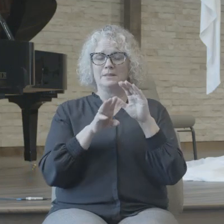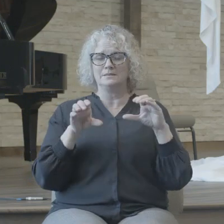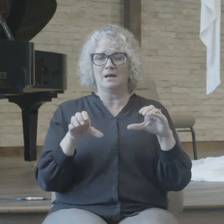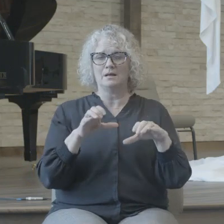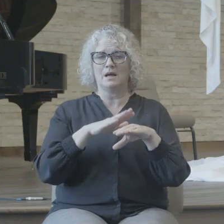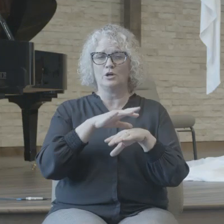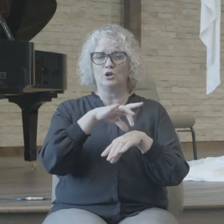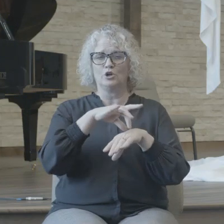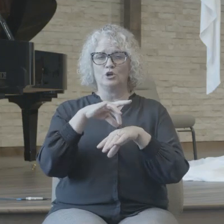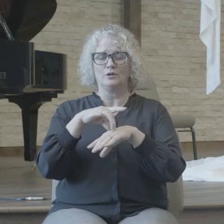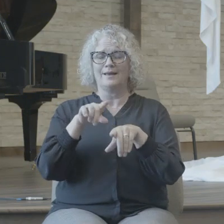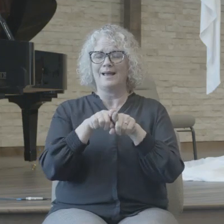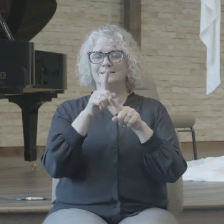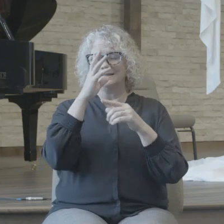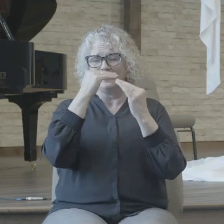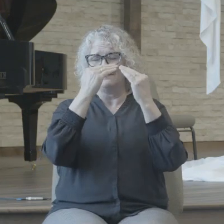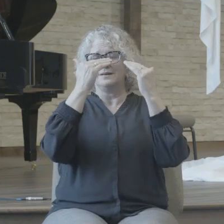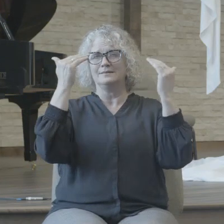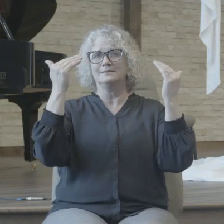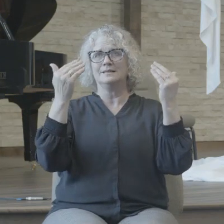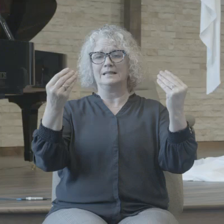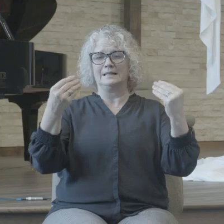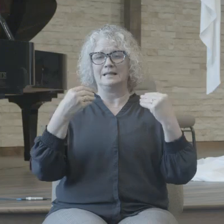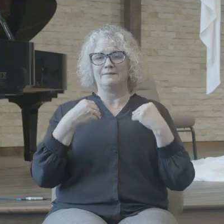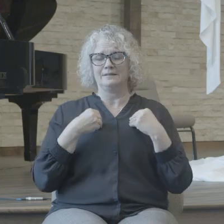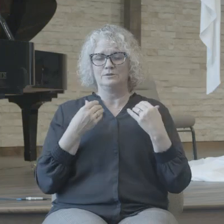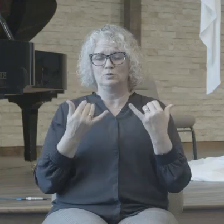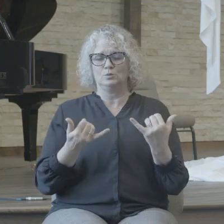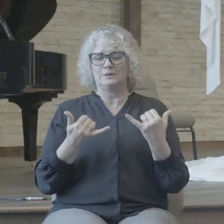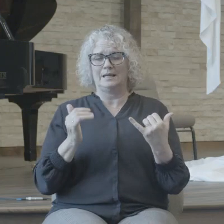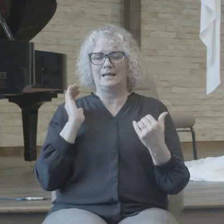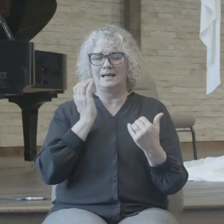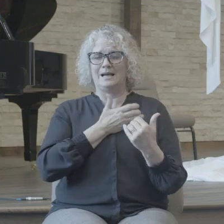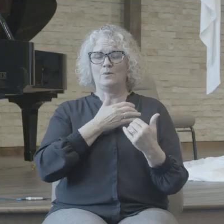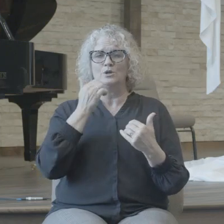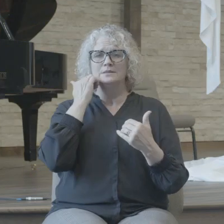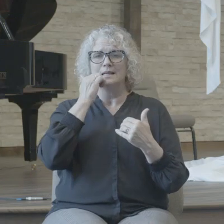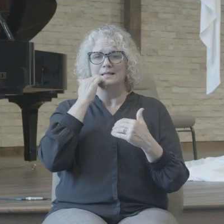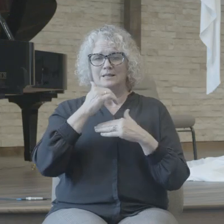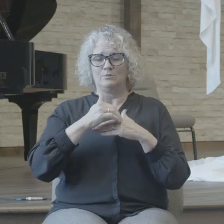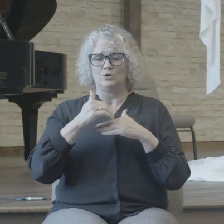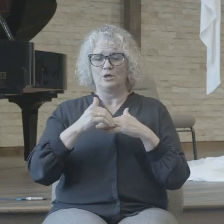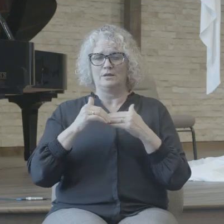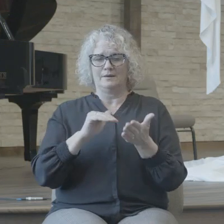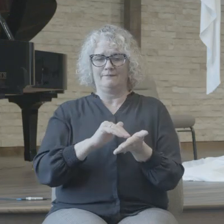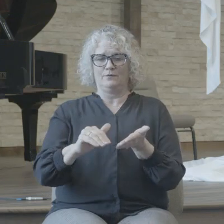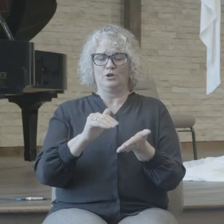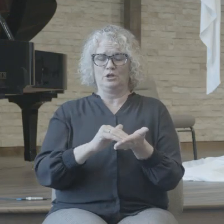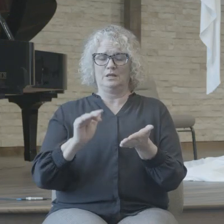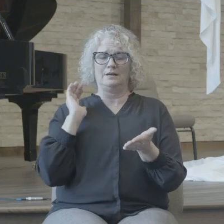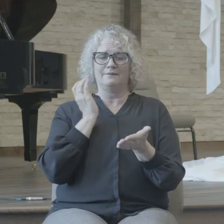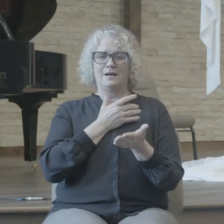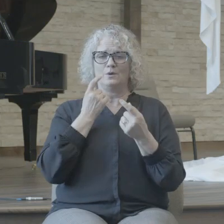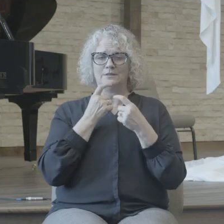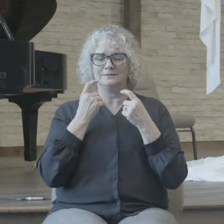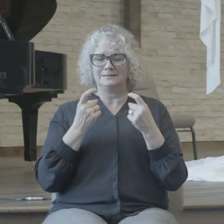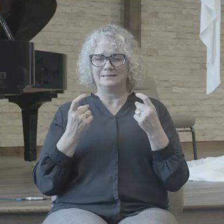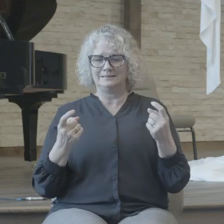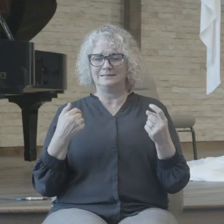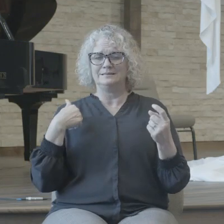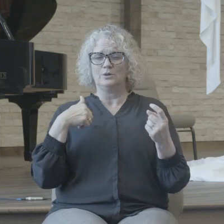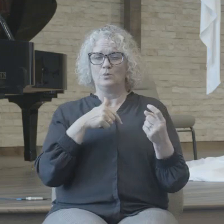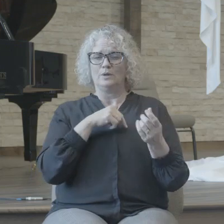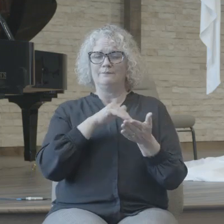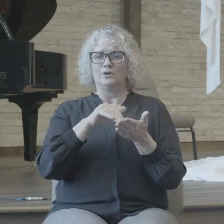be done on earth as in heaven. Give us today our daily bread. Forgive us our sins as